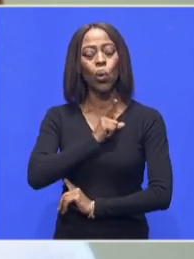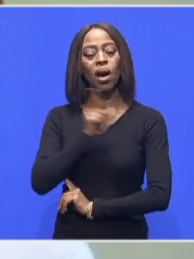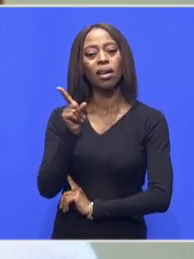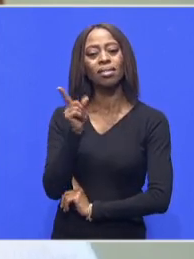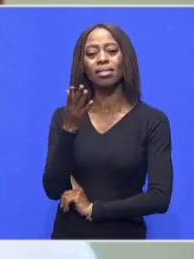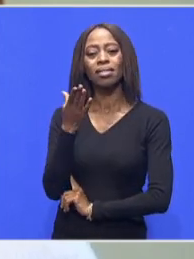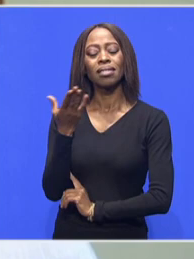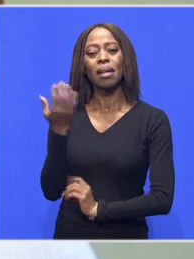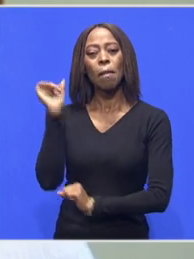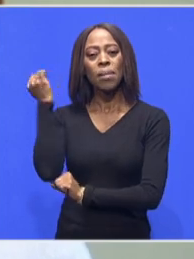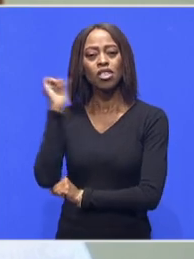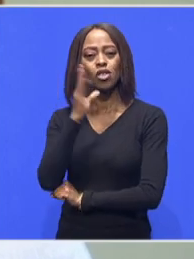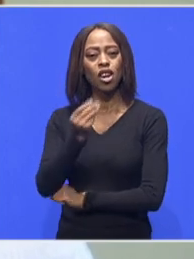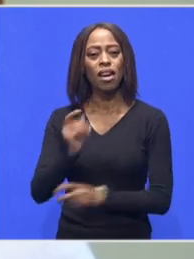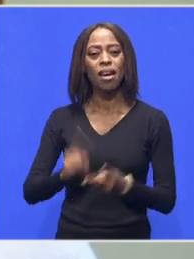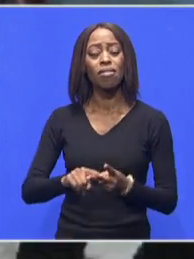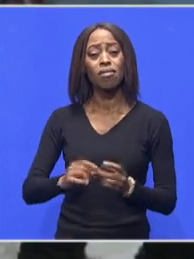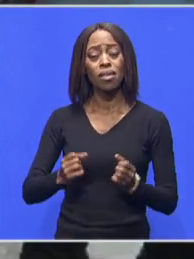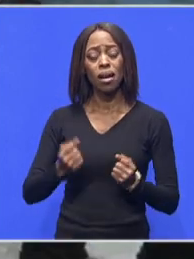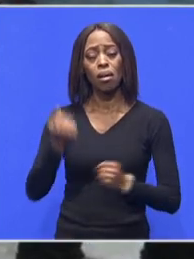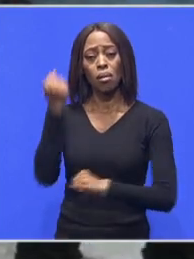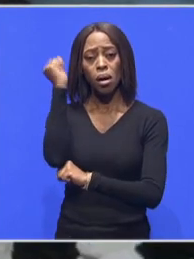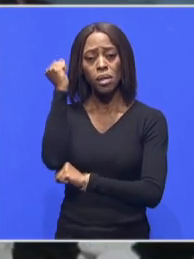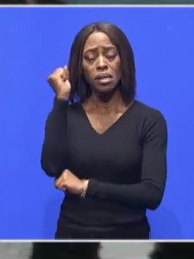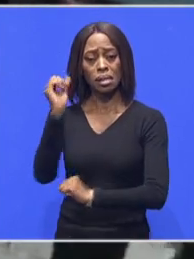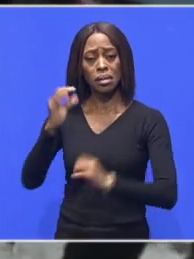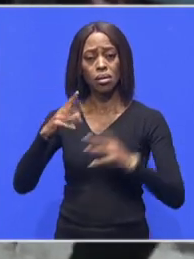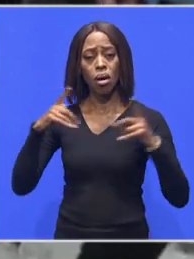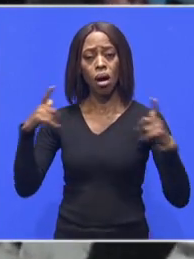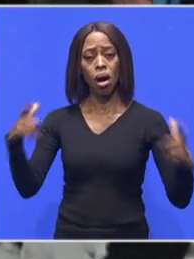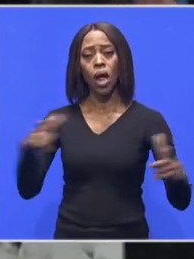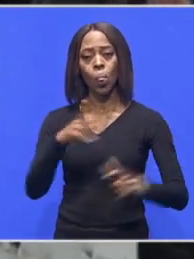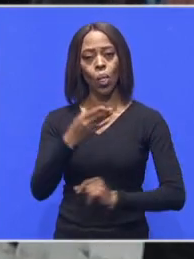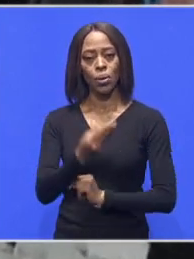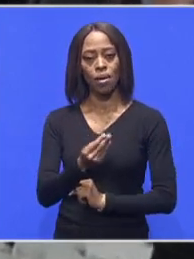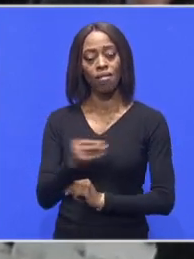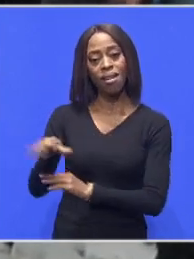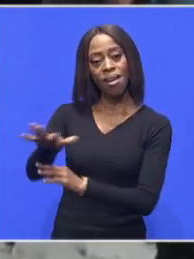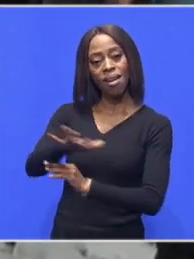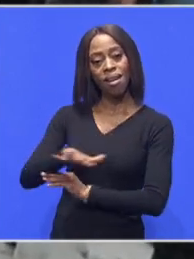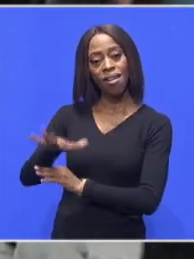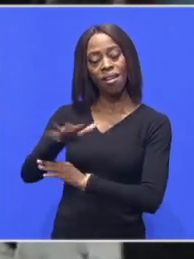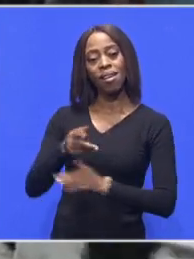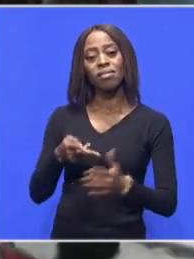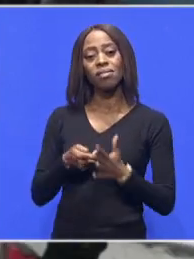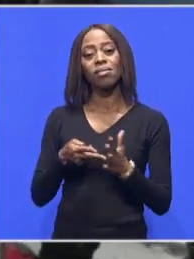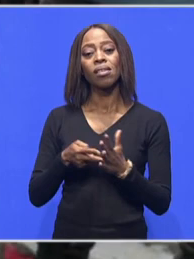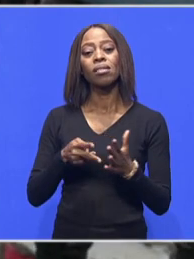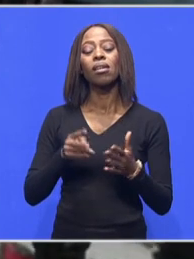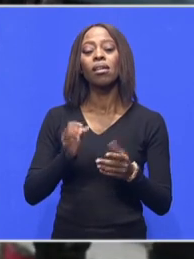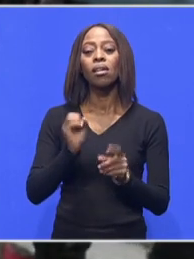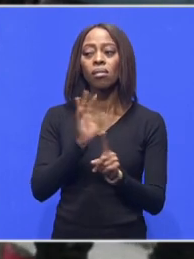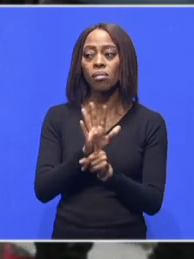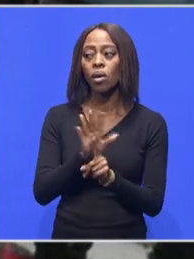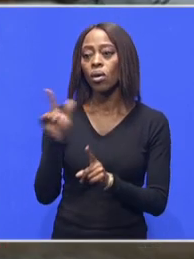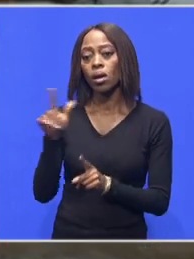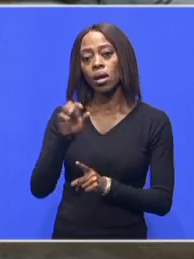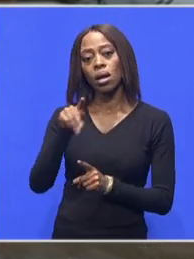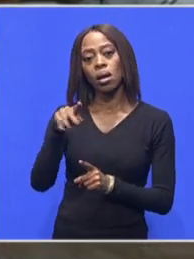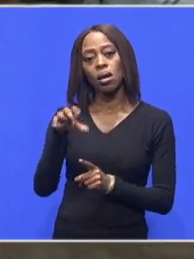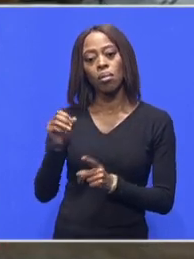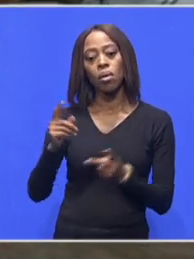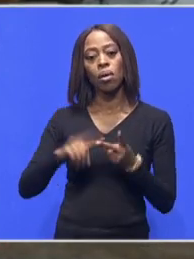the machineries, the heavy machineries. Some of the areas in Syria affected include Aleppo, Hama, and